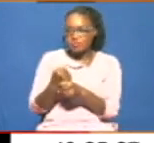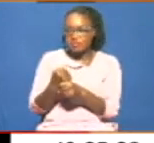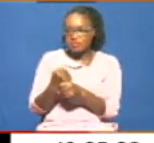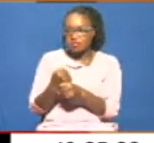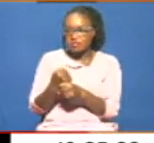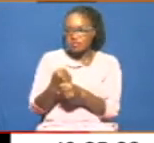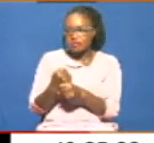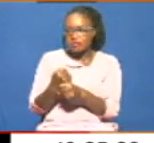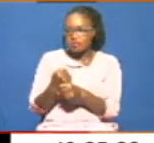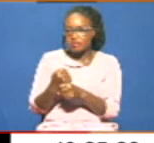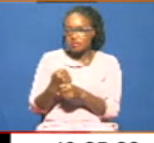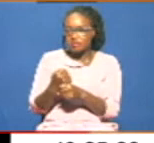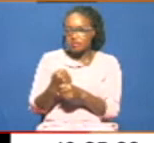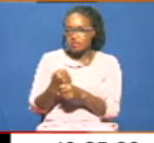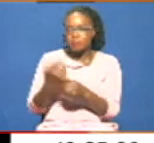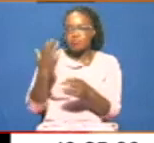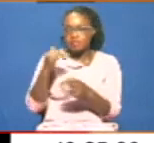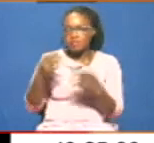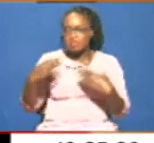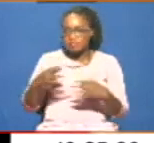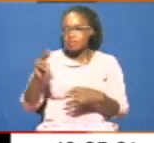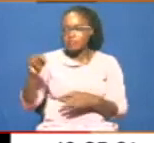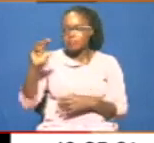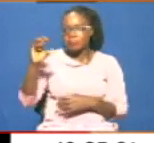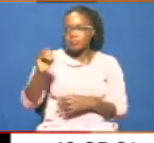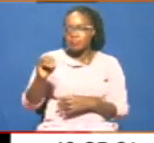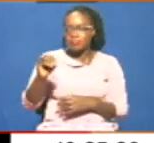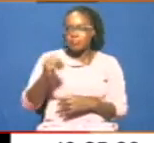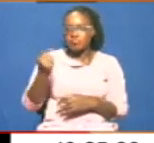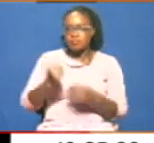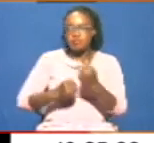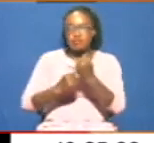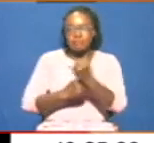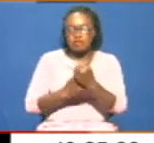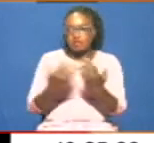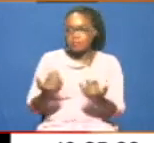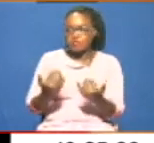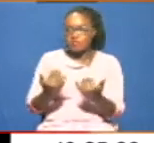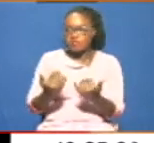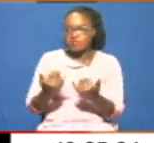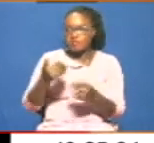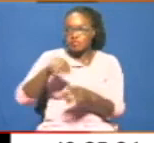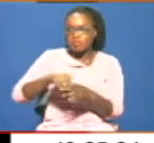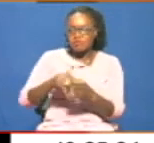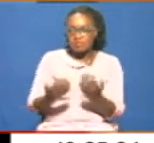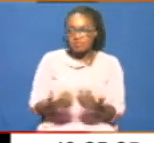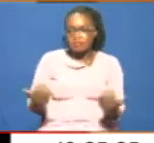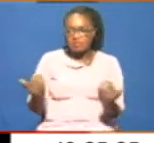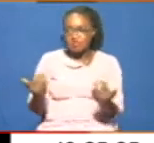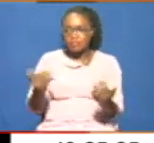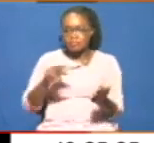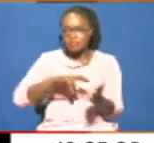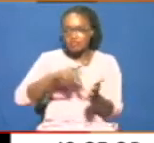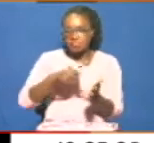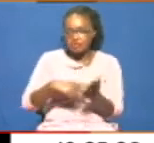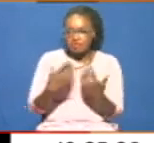the agencies that were supporting that and non-governmental agencies. So they will have their internal documents, their project